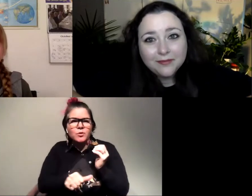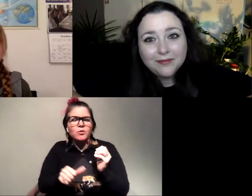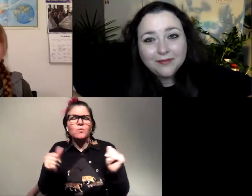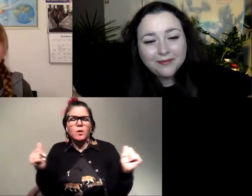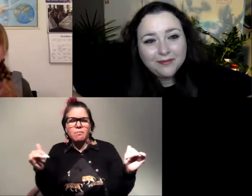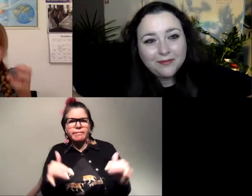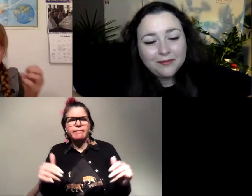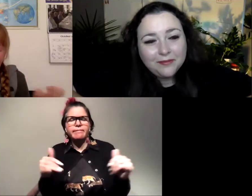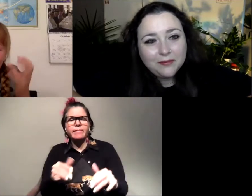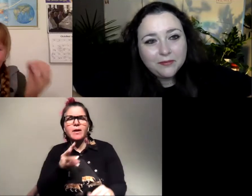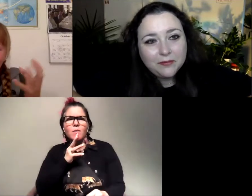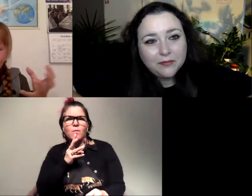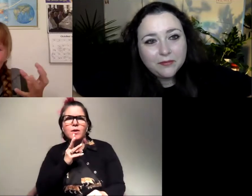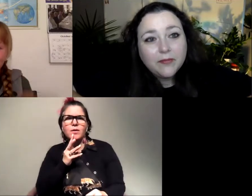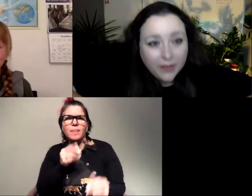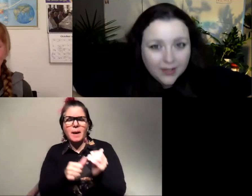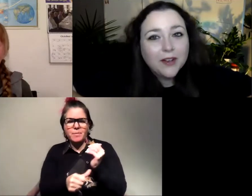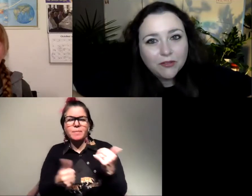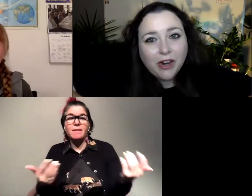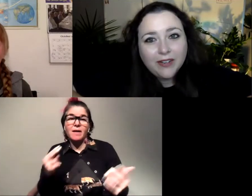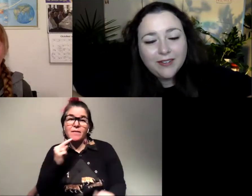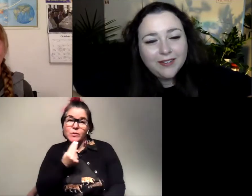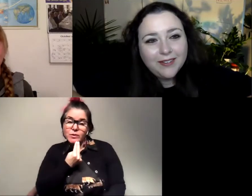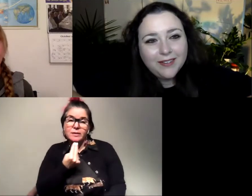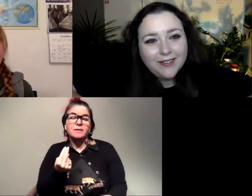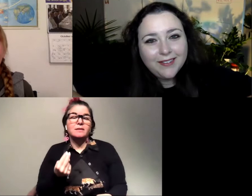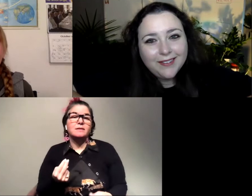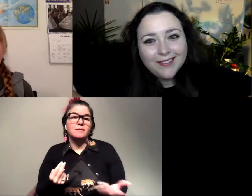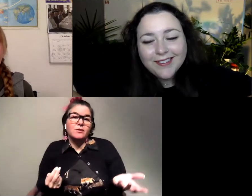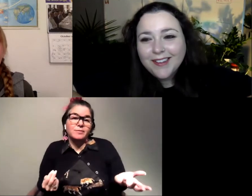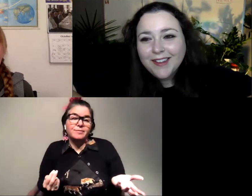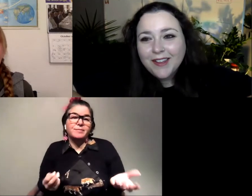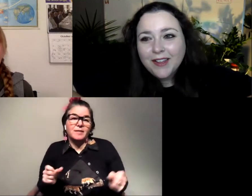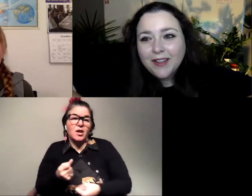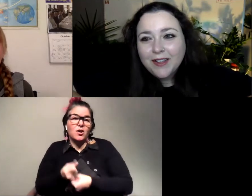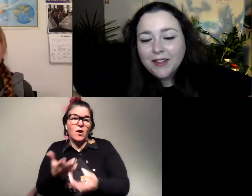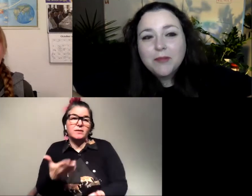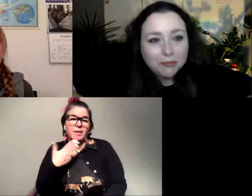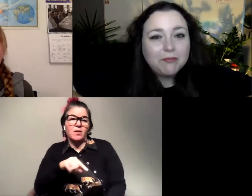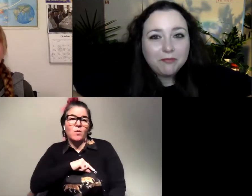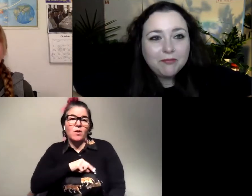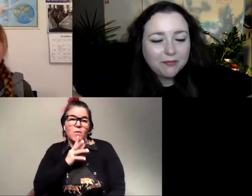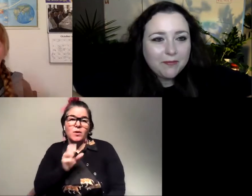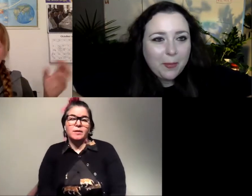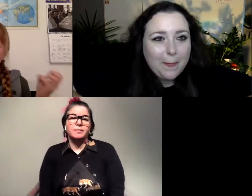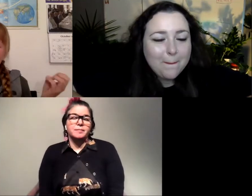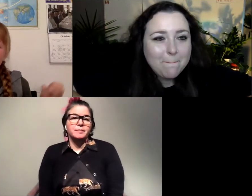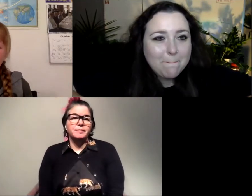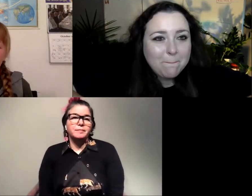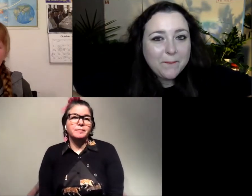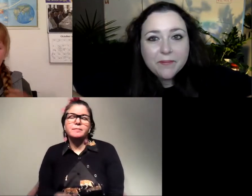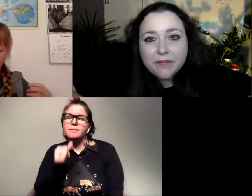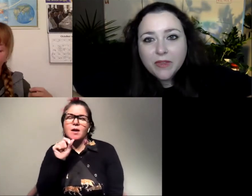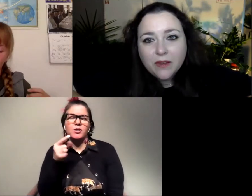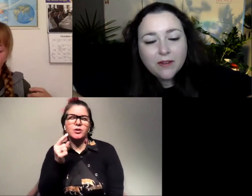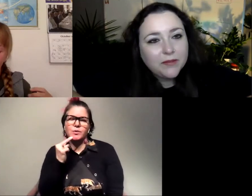that water, that poop has a lot of nutrients, and so that can cause really bad quality water. And it's not just the nutrients,